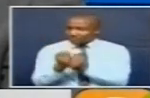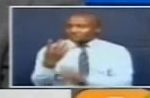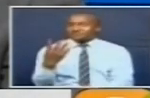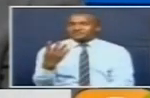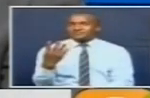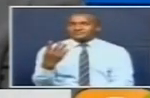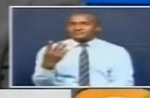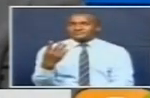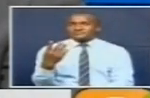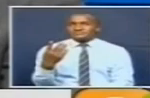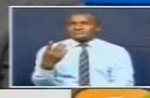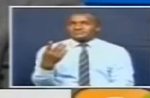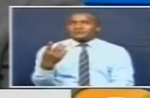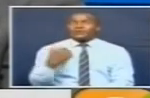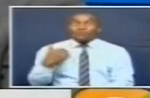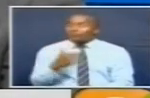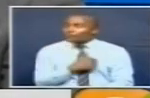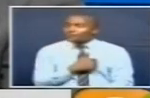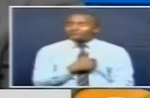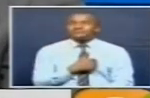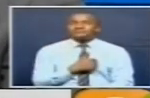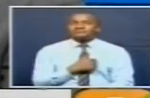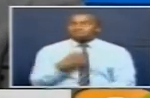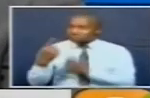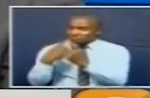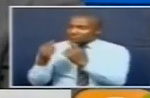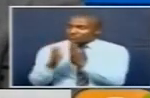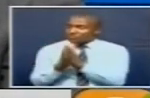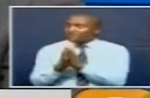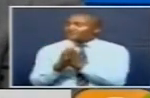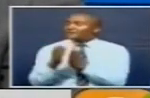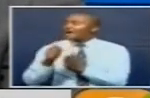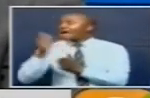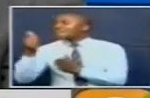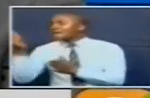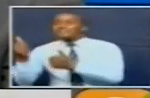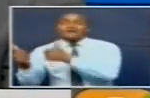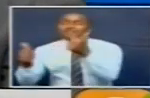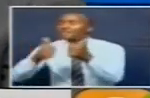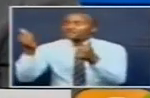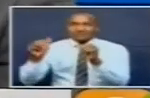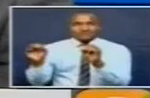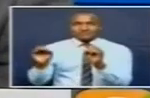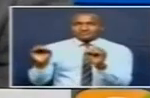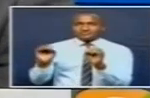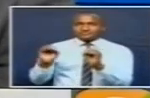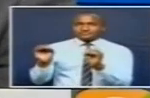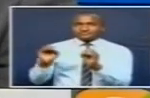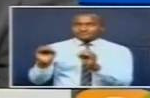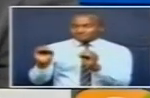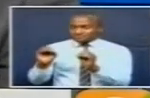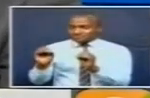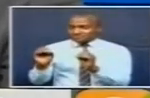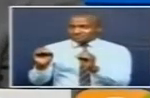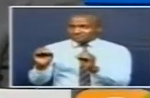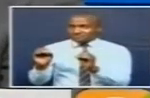And not on a single day have we ever had discussions with anyone out there about giving the deal to Al Ghurair.